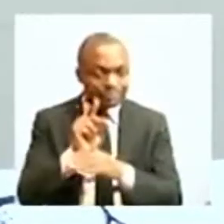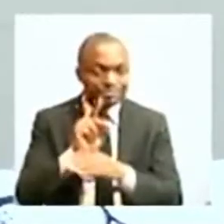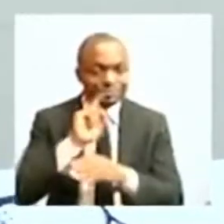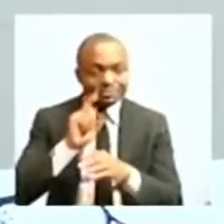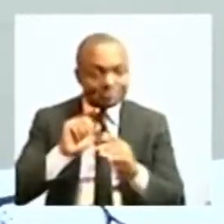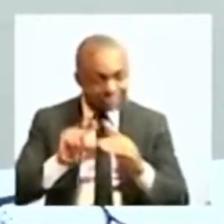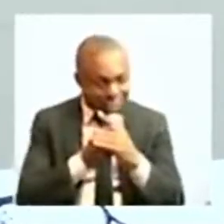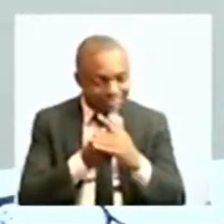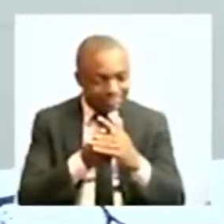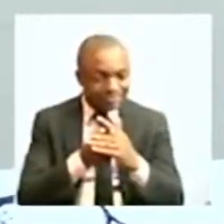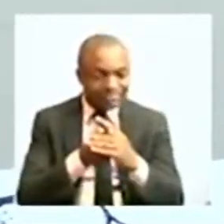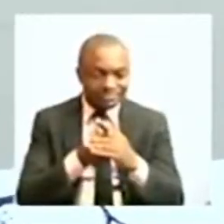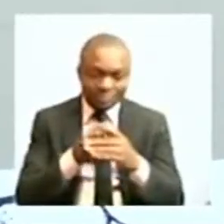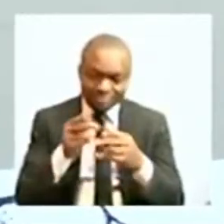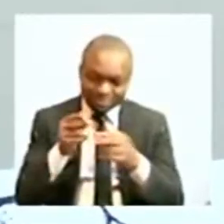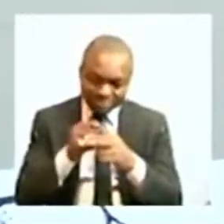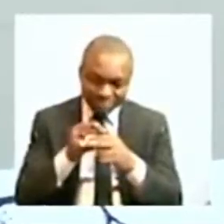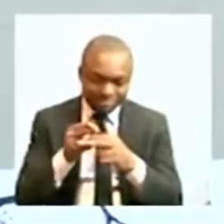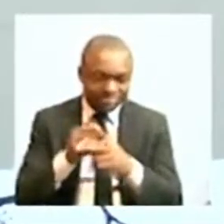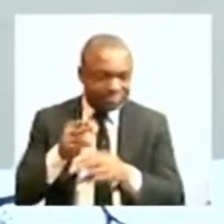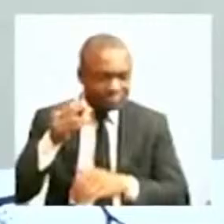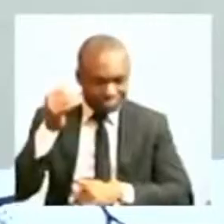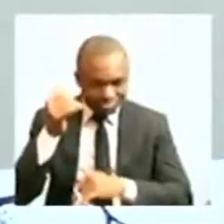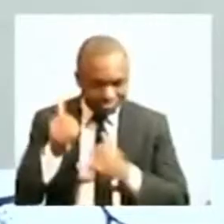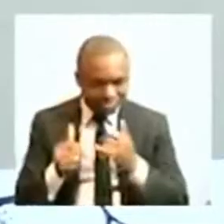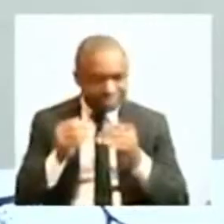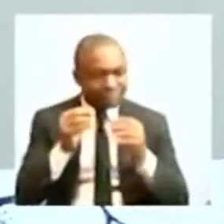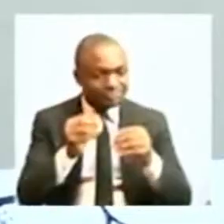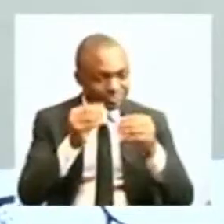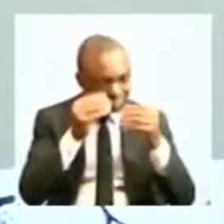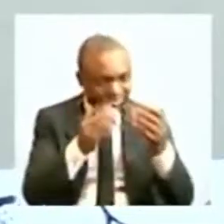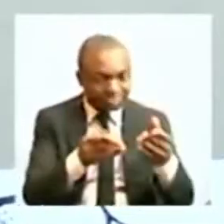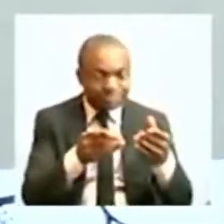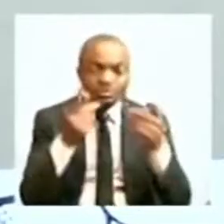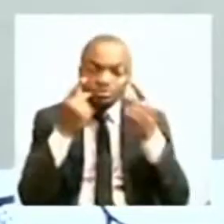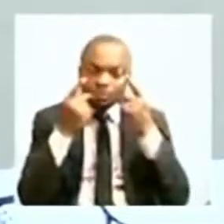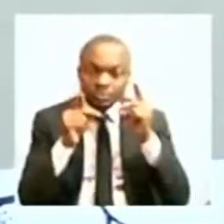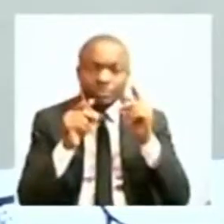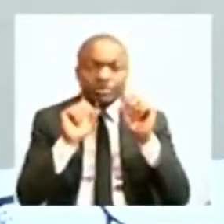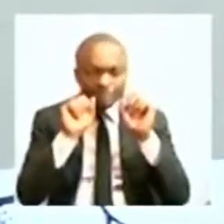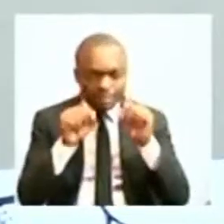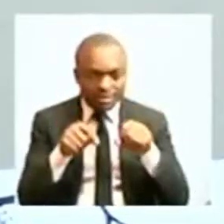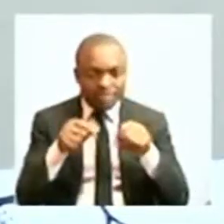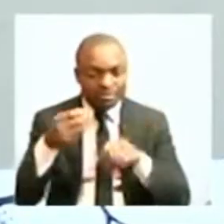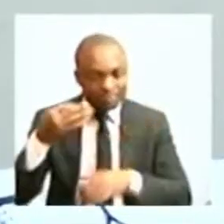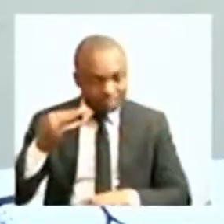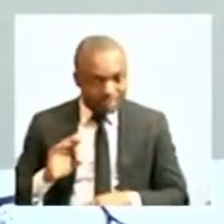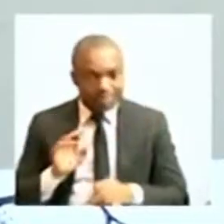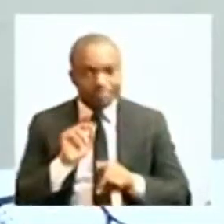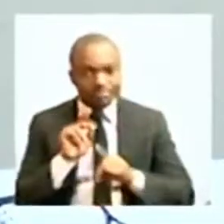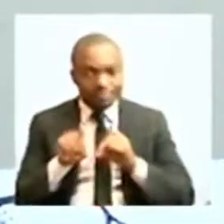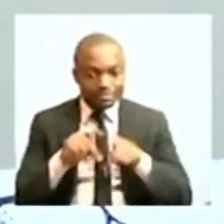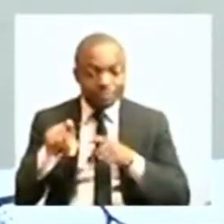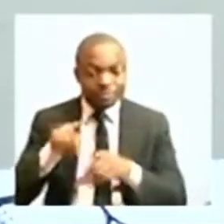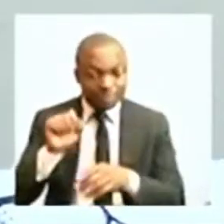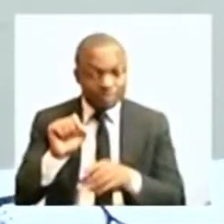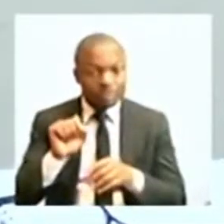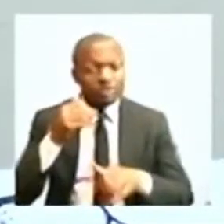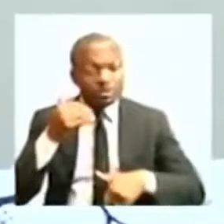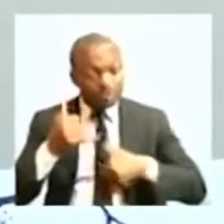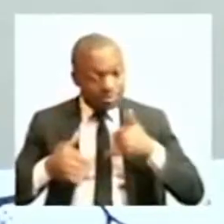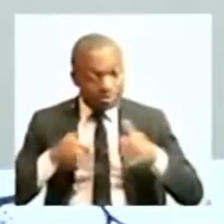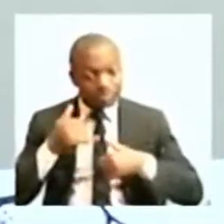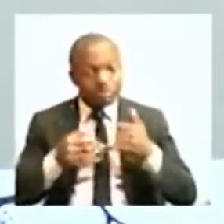started within a short period, completed and handed over, so that it benefits the people. Otherwise, PS, we enjoy when we see